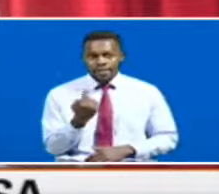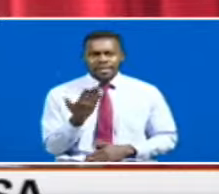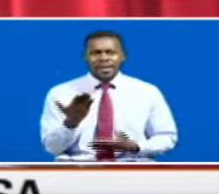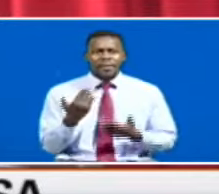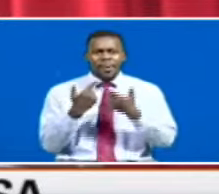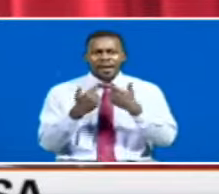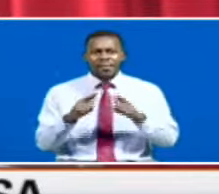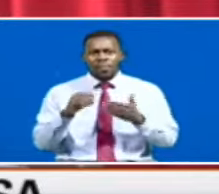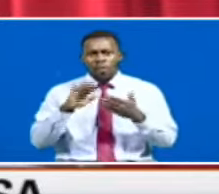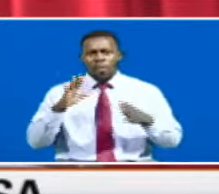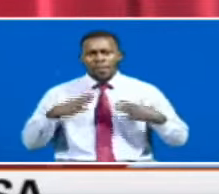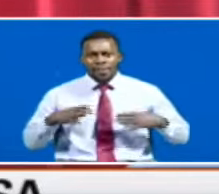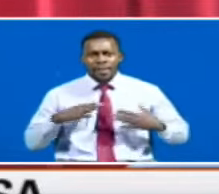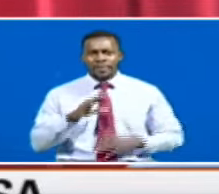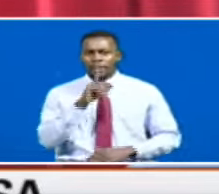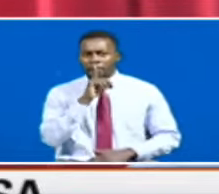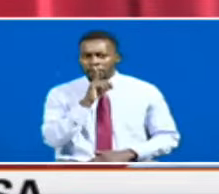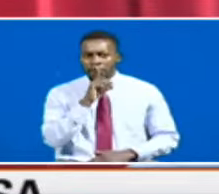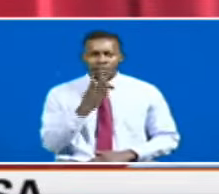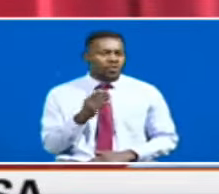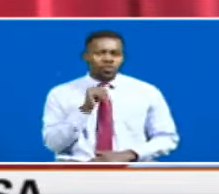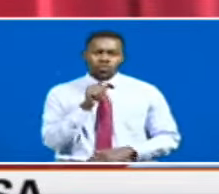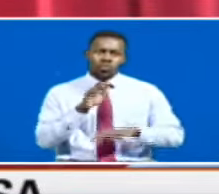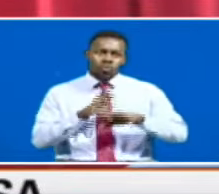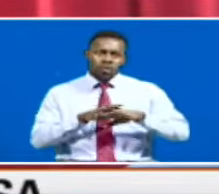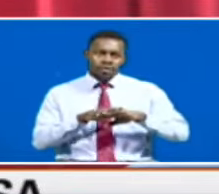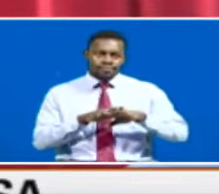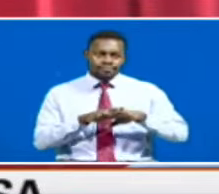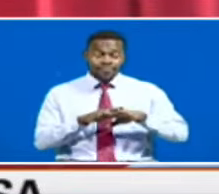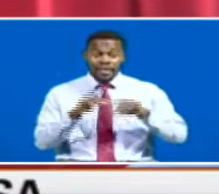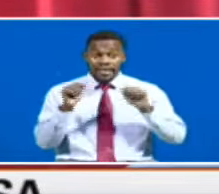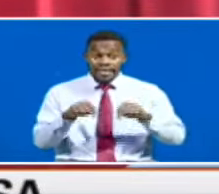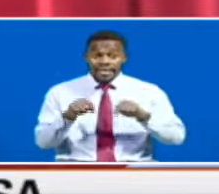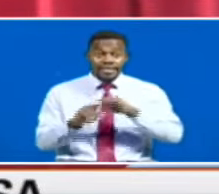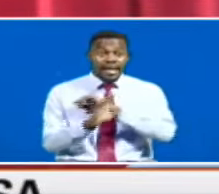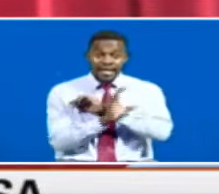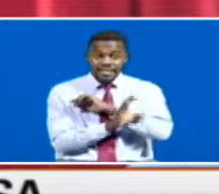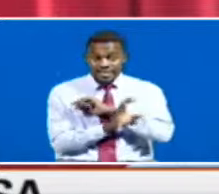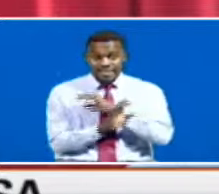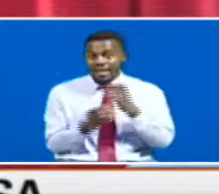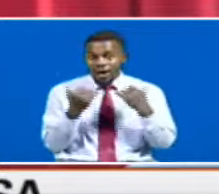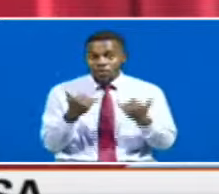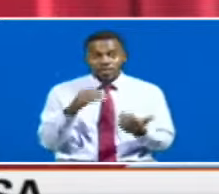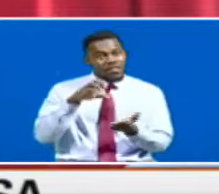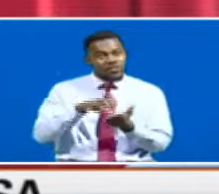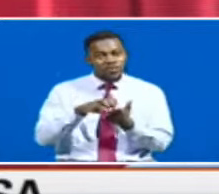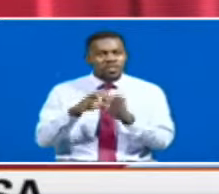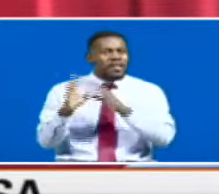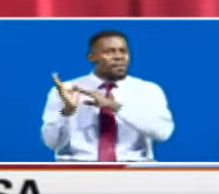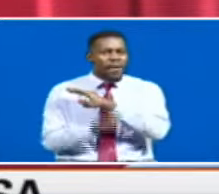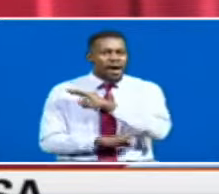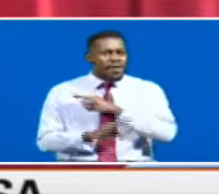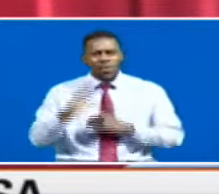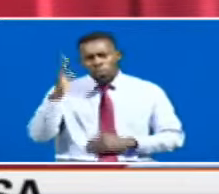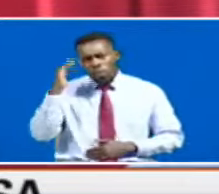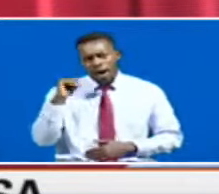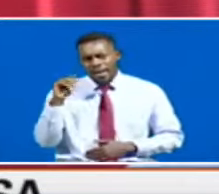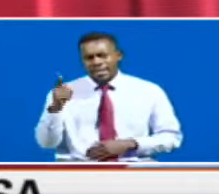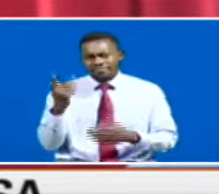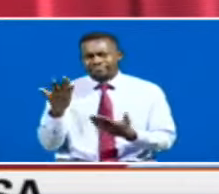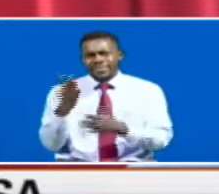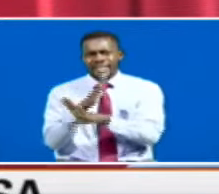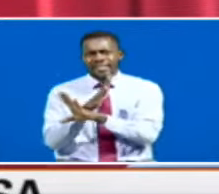they spoke the truth to power. The situation in this country is so bad because the leadership of this